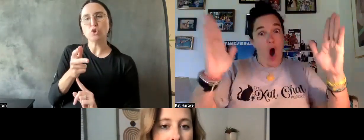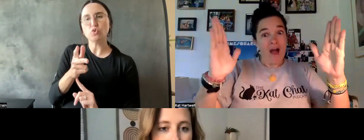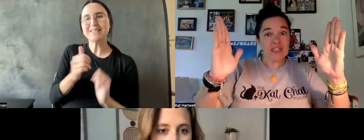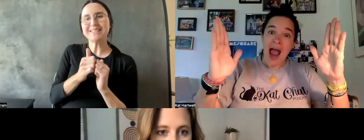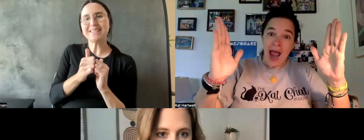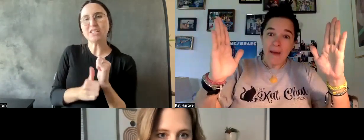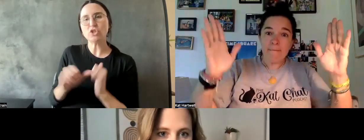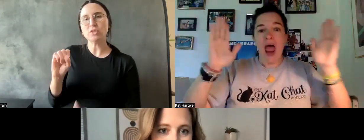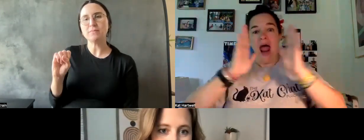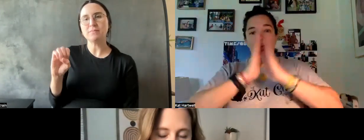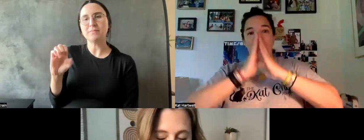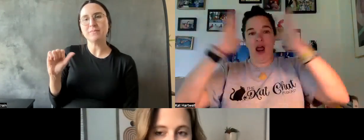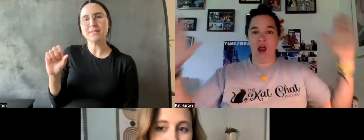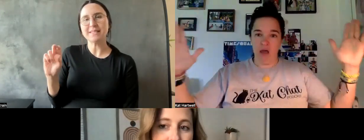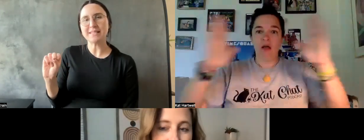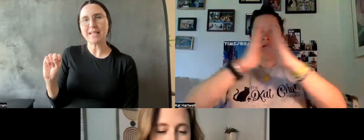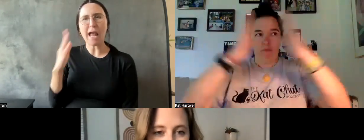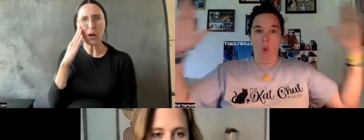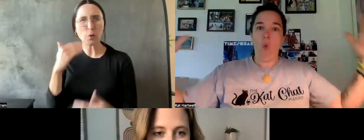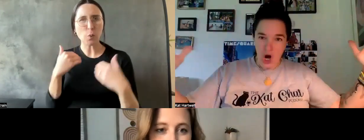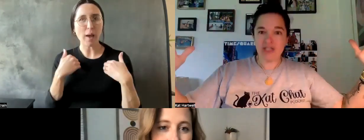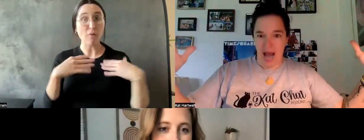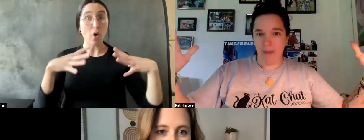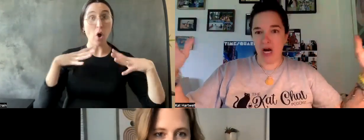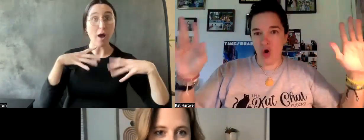an off time and then